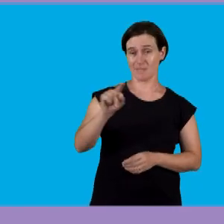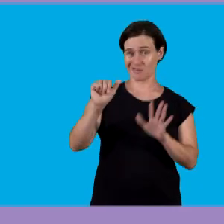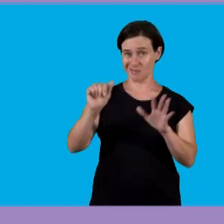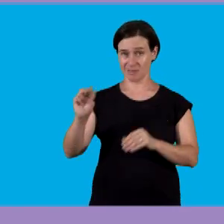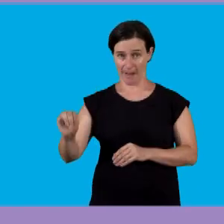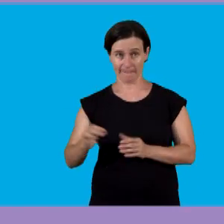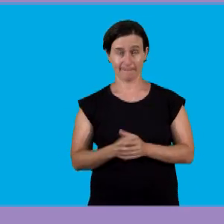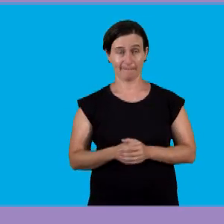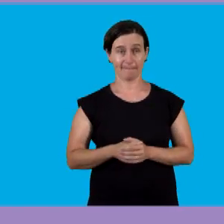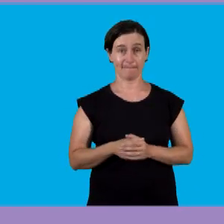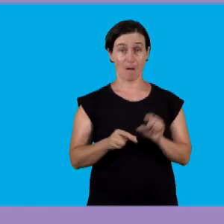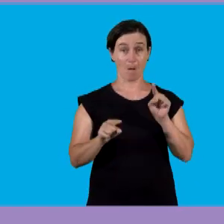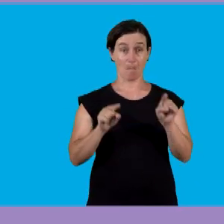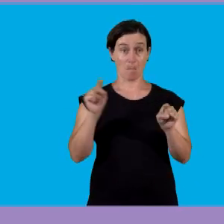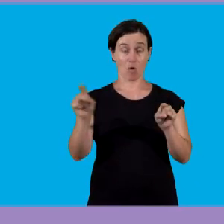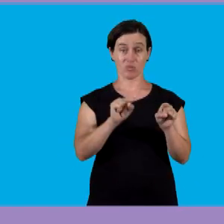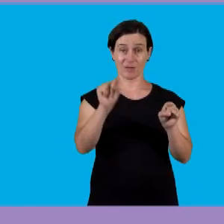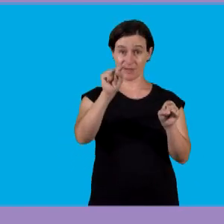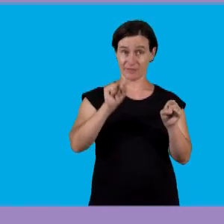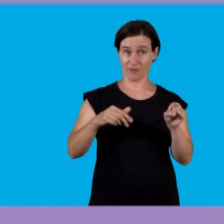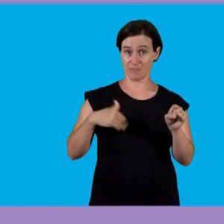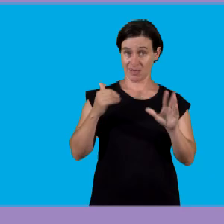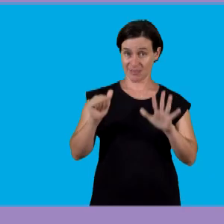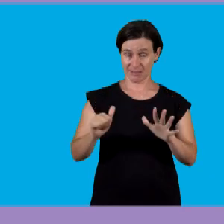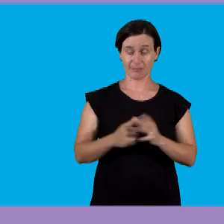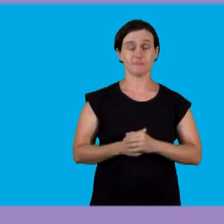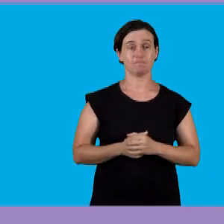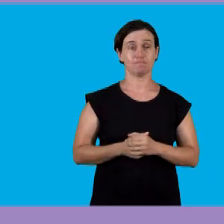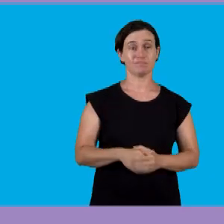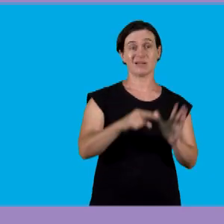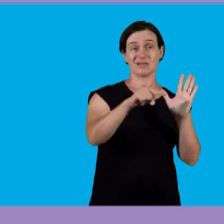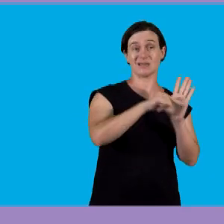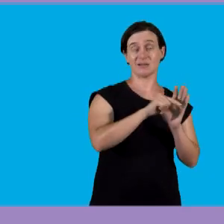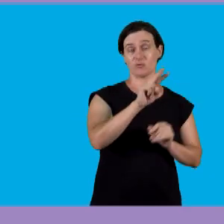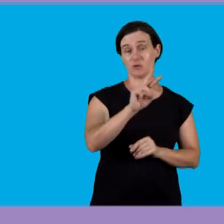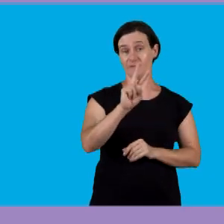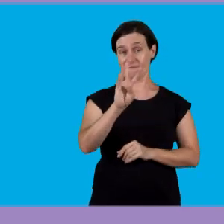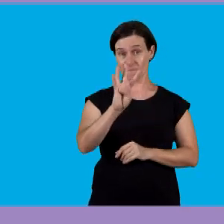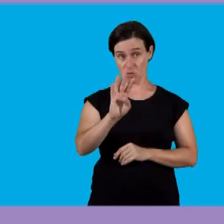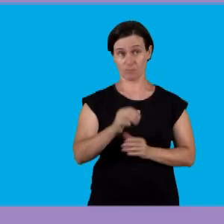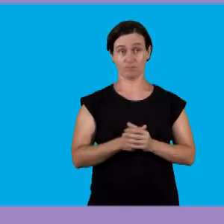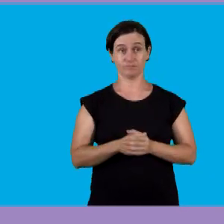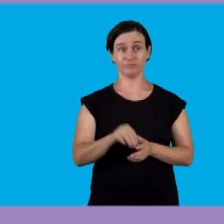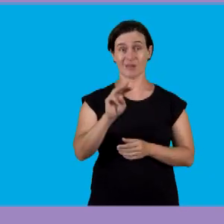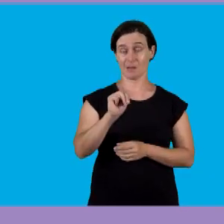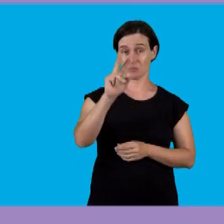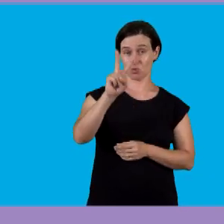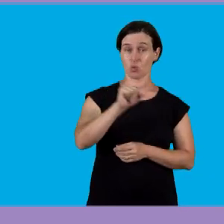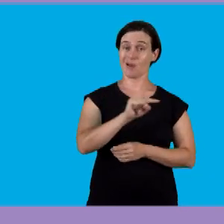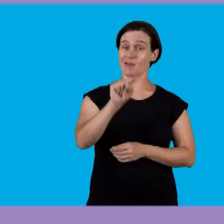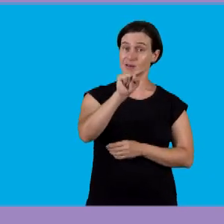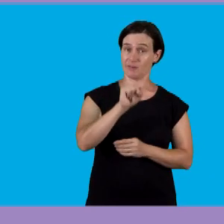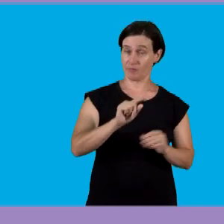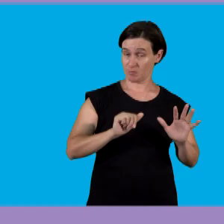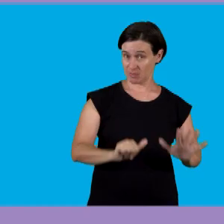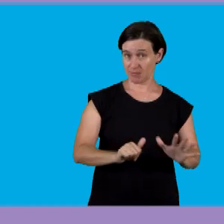6m, and these are both divided by 6. So we are going to say that negative 24